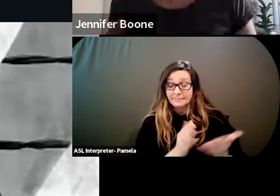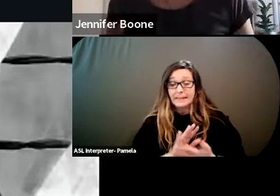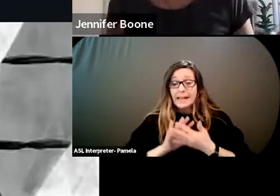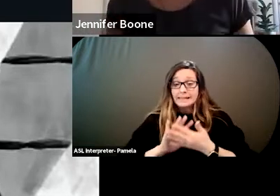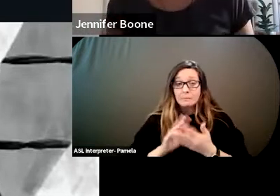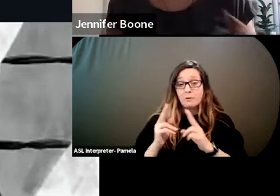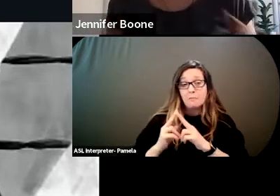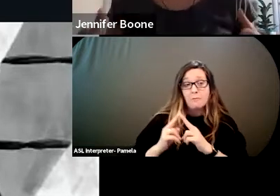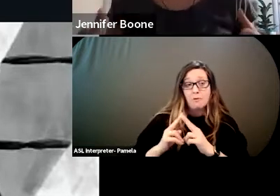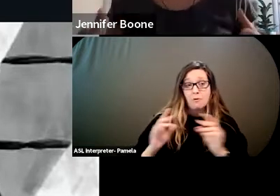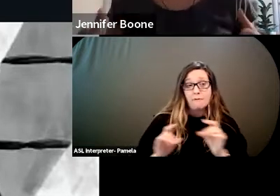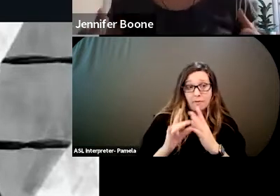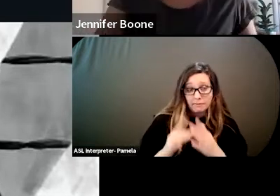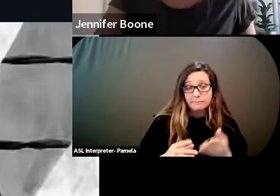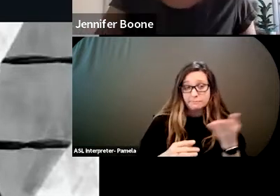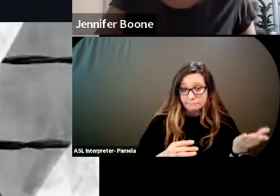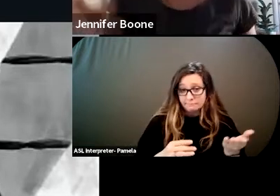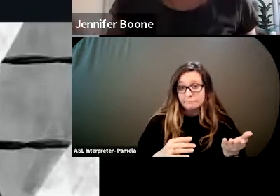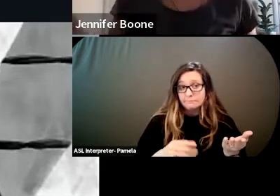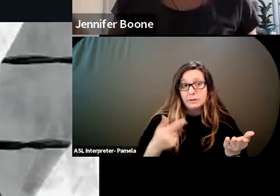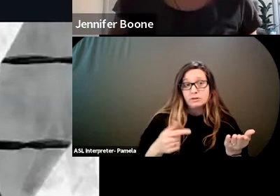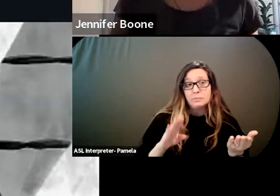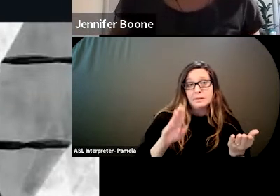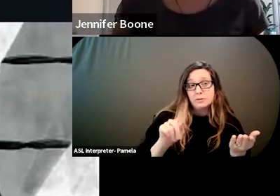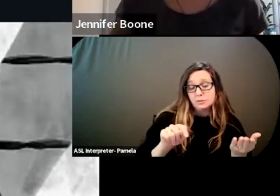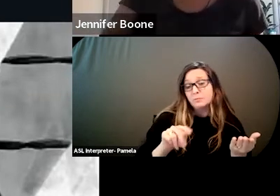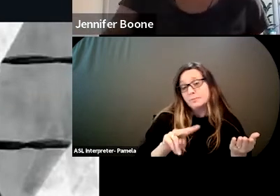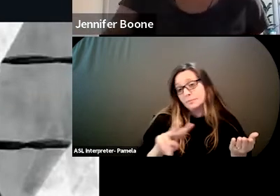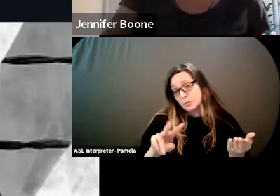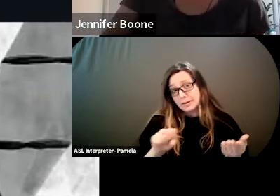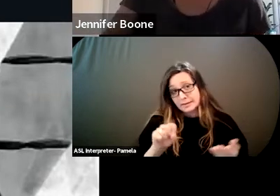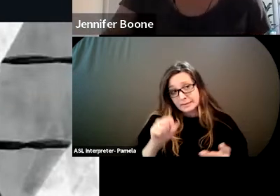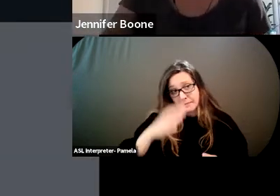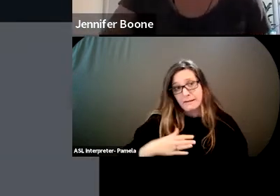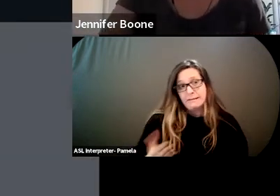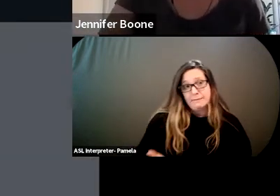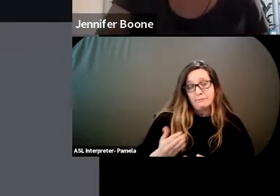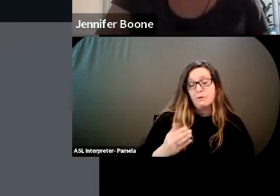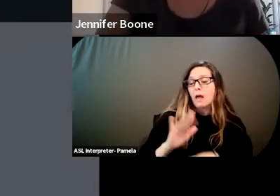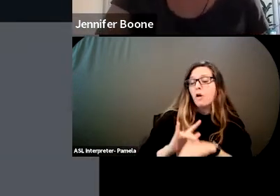violence among 2SLGBTQ men in Canada, early childhood violence as a risk factor.